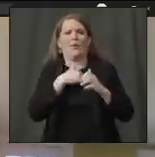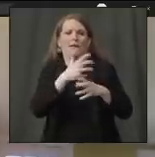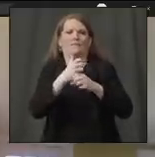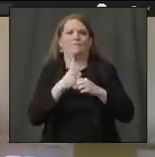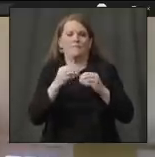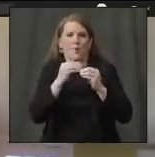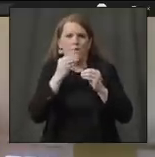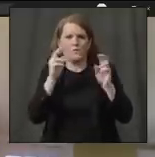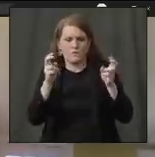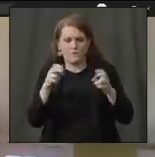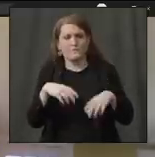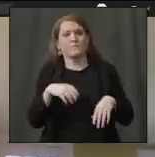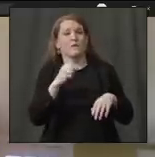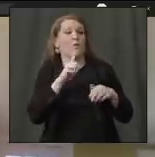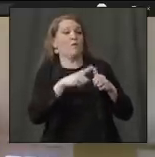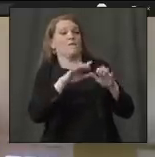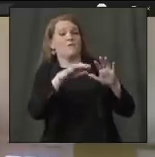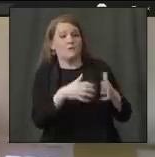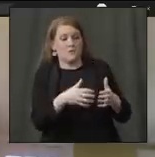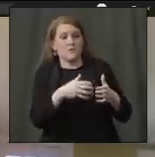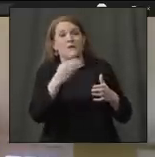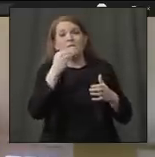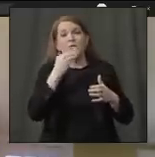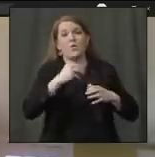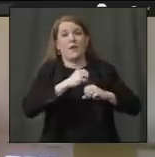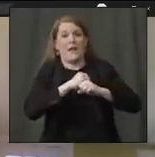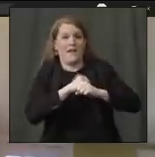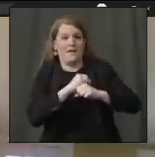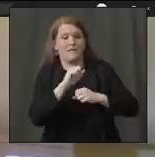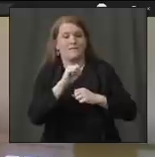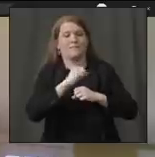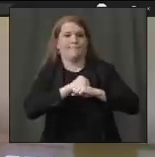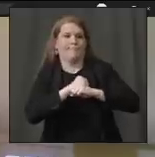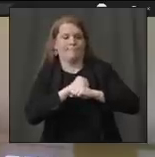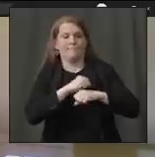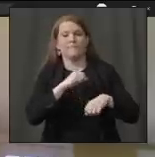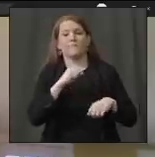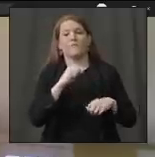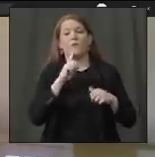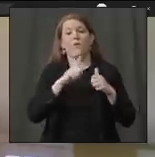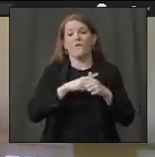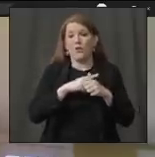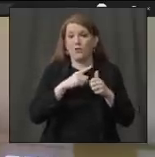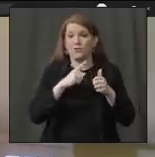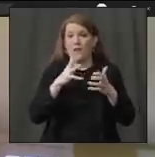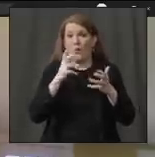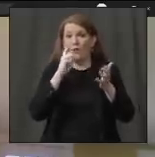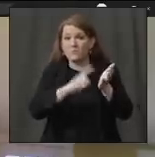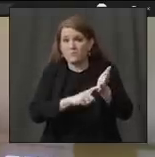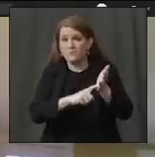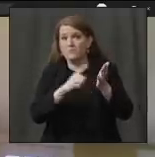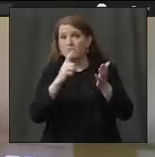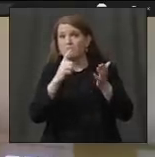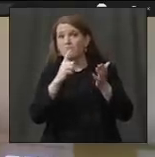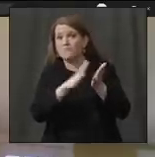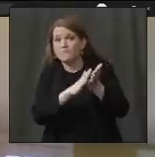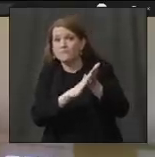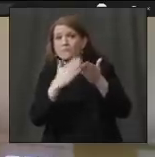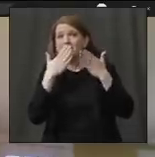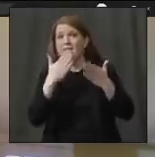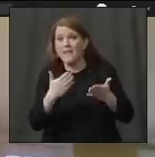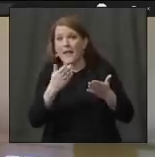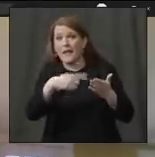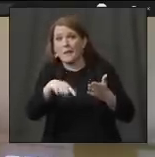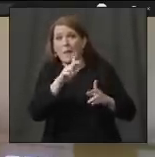insecurity. First, I'd like to acknowledge and thank the employees and the volunteers that have led the food share and Connecticut Food